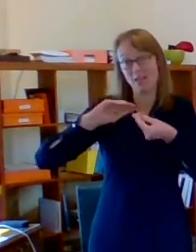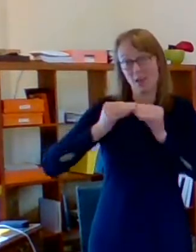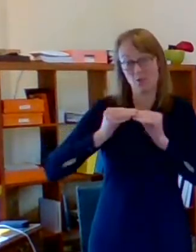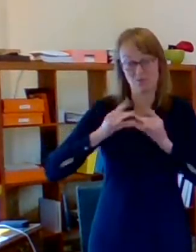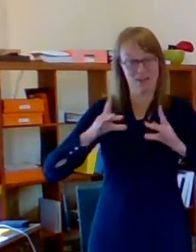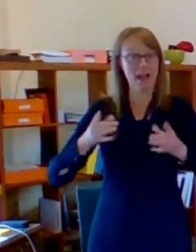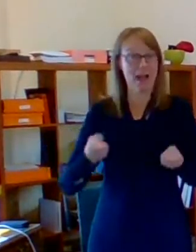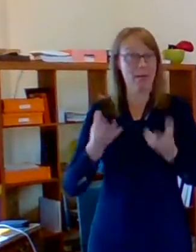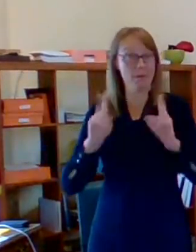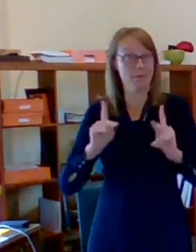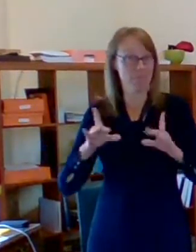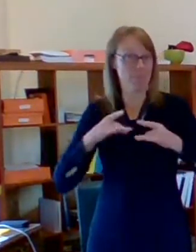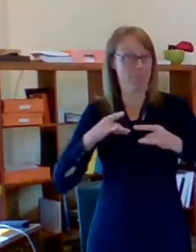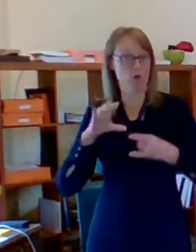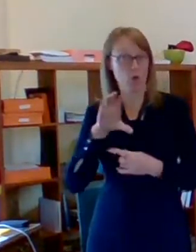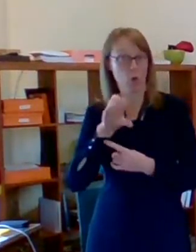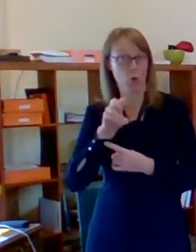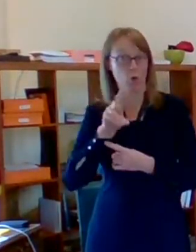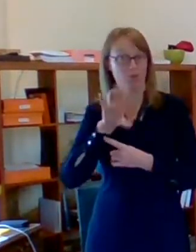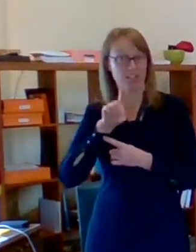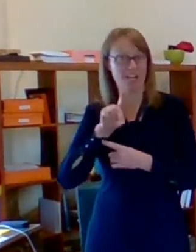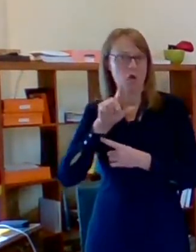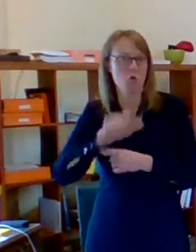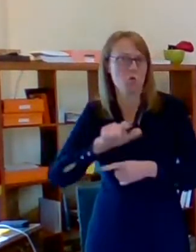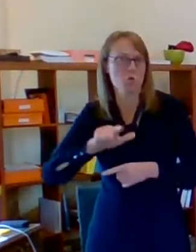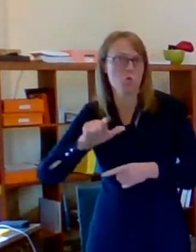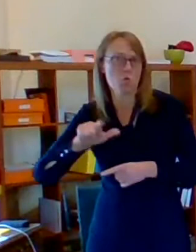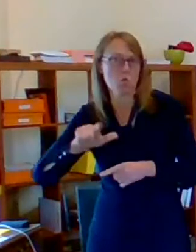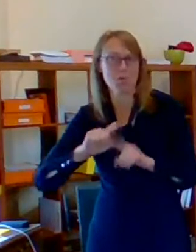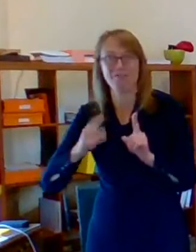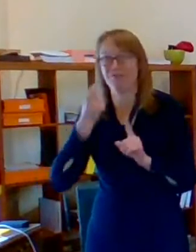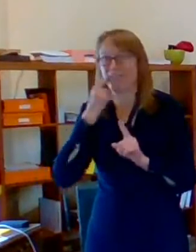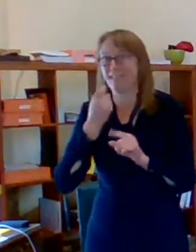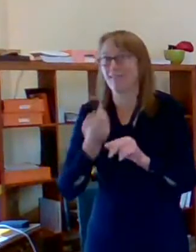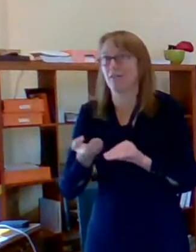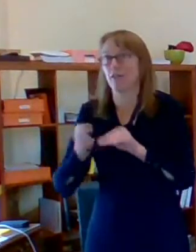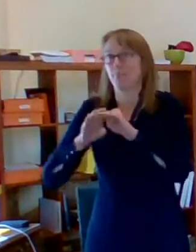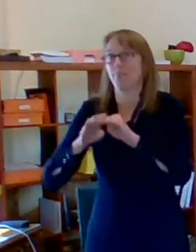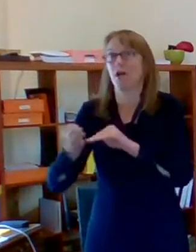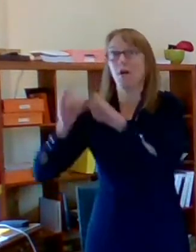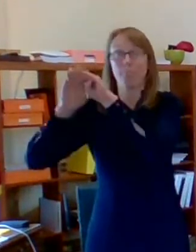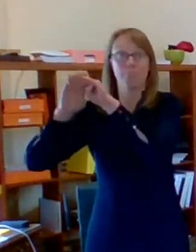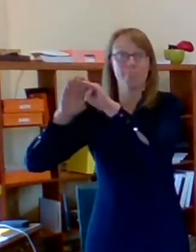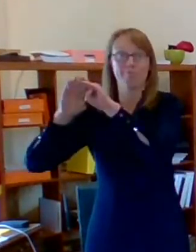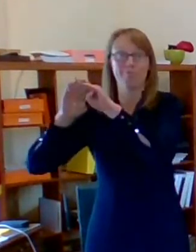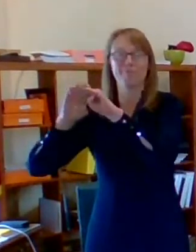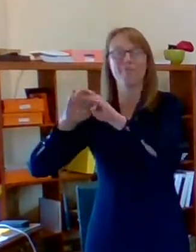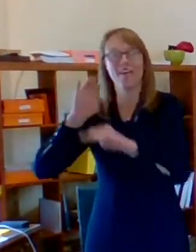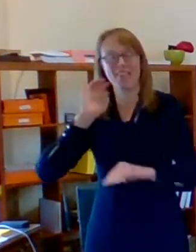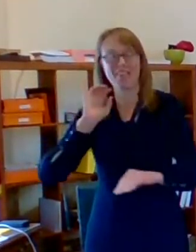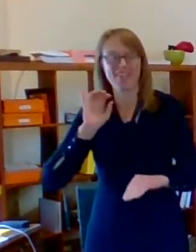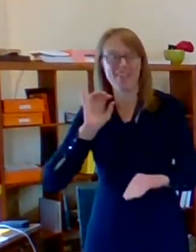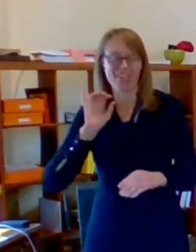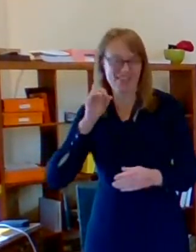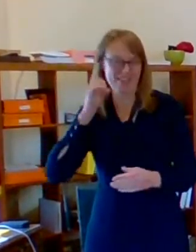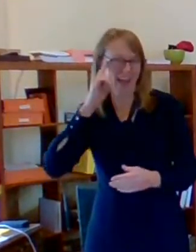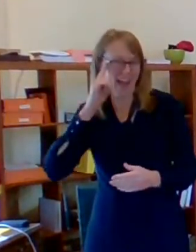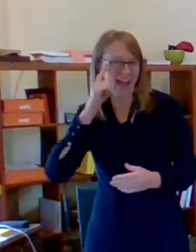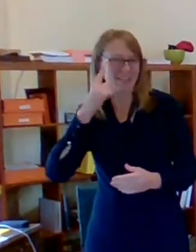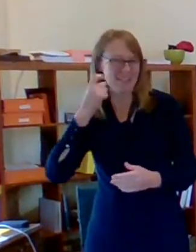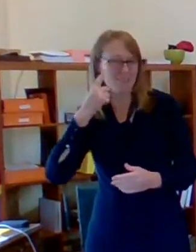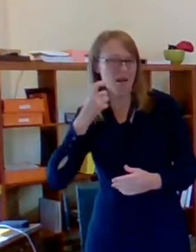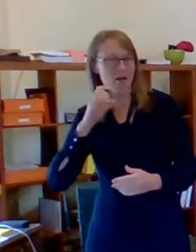those numbers have ticked back up here. And so I think that's what he's saying when he says we've erased the